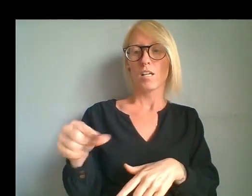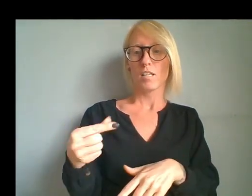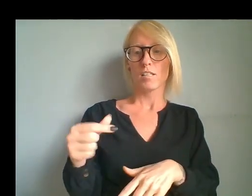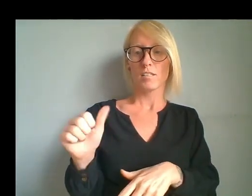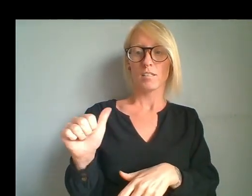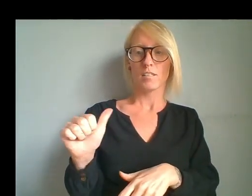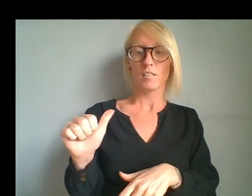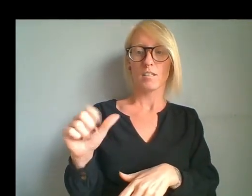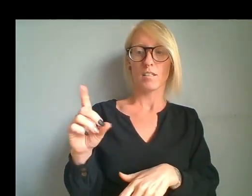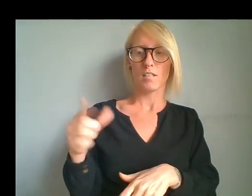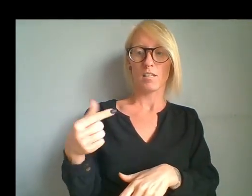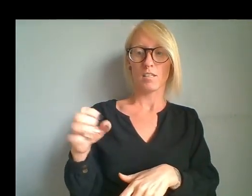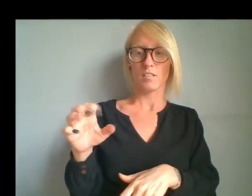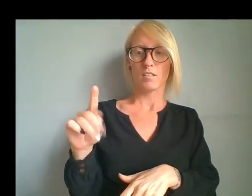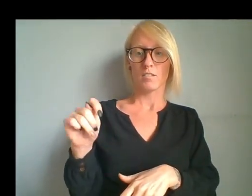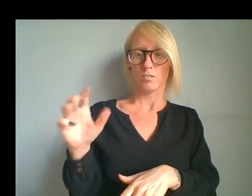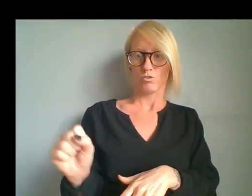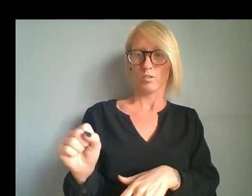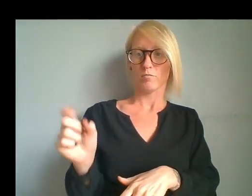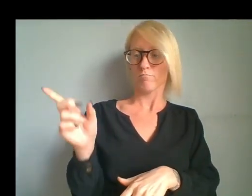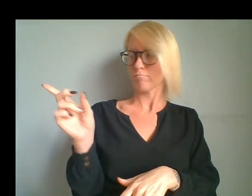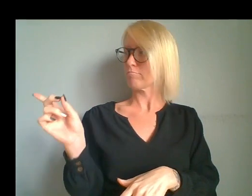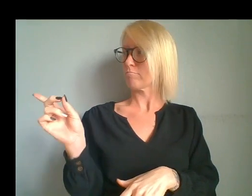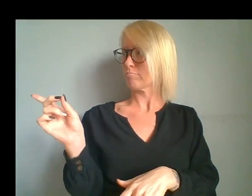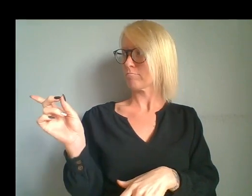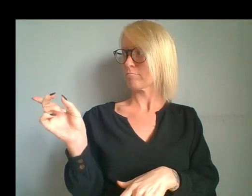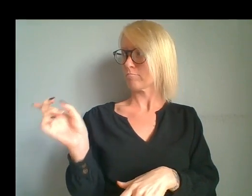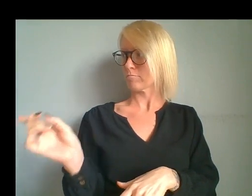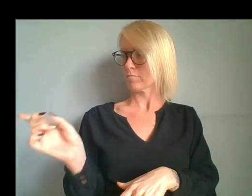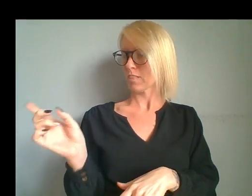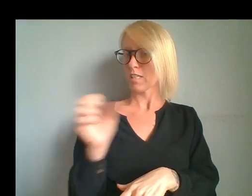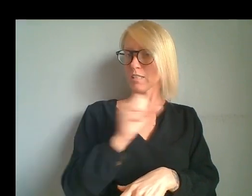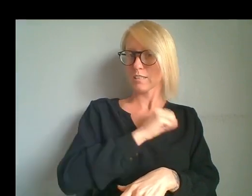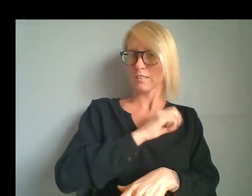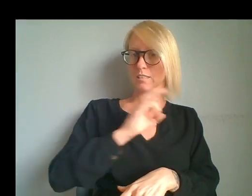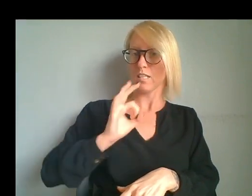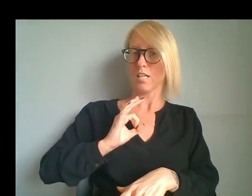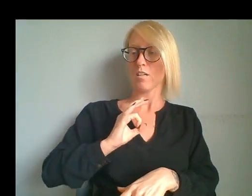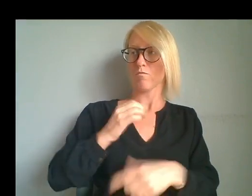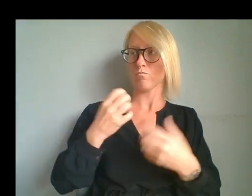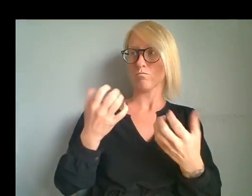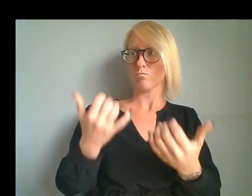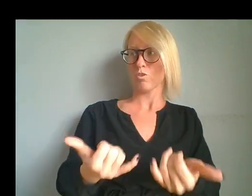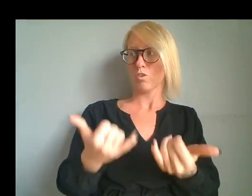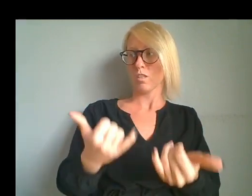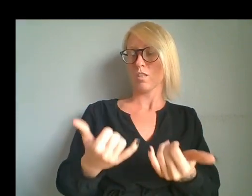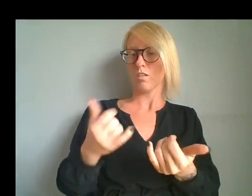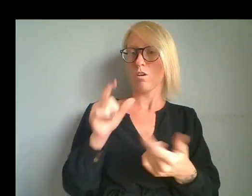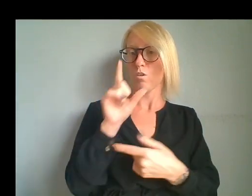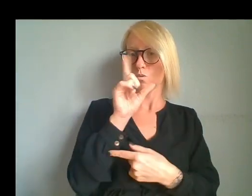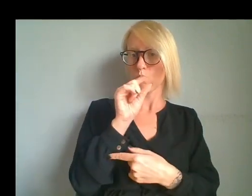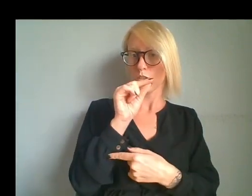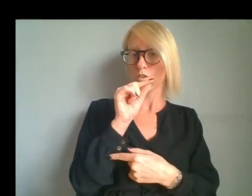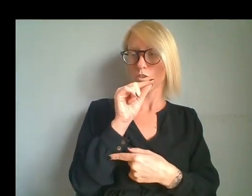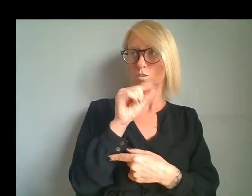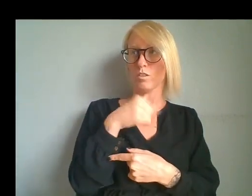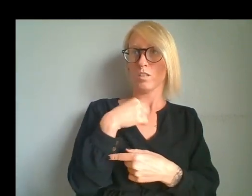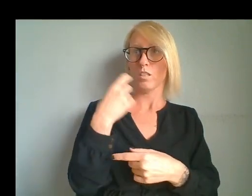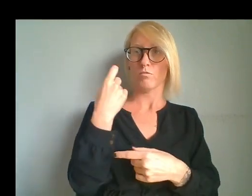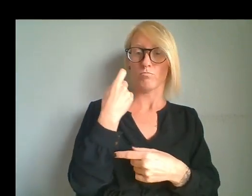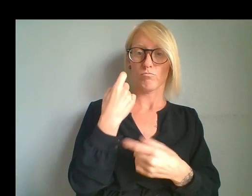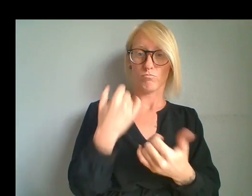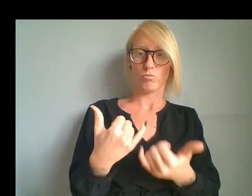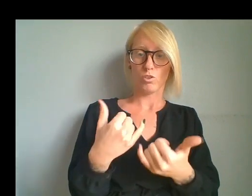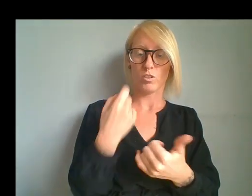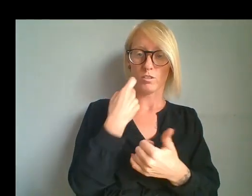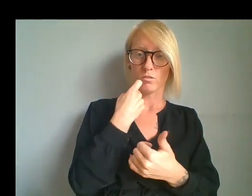blog. And this is the staff that are currently on Twitter. Their most current tweets feed into the blog, so you can